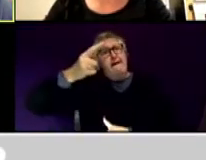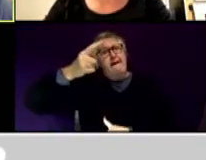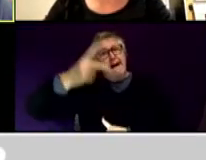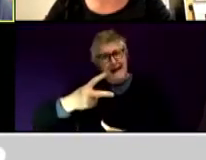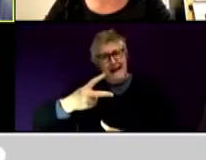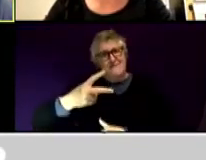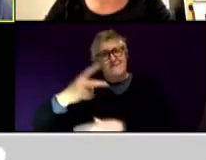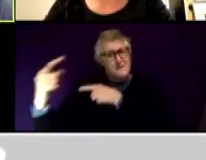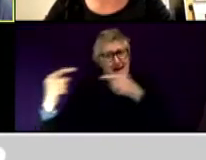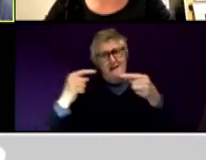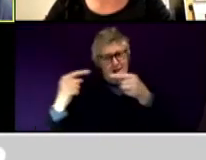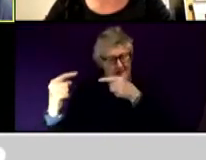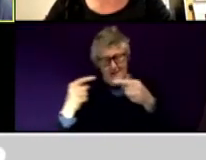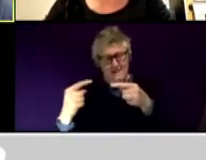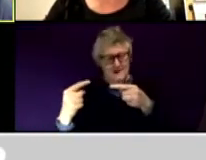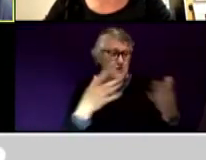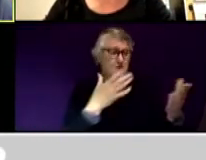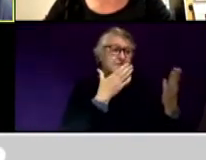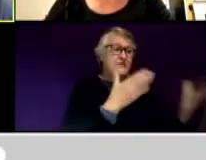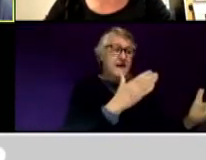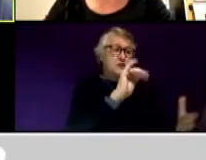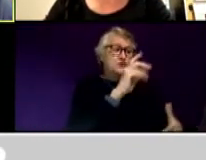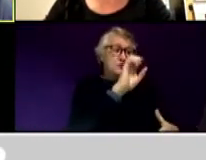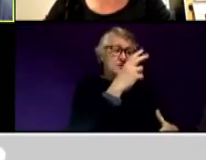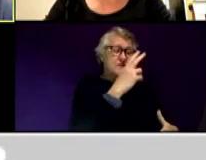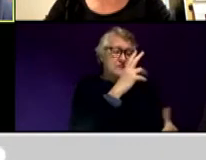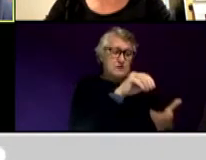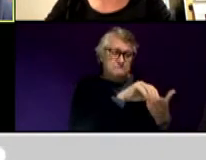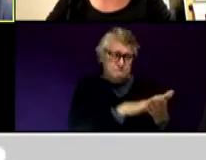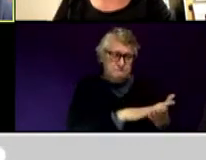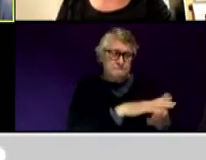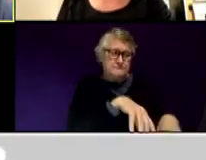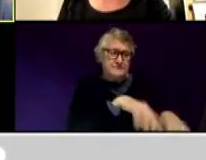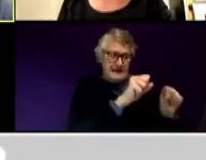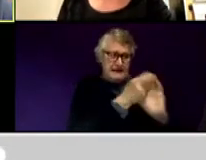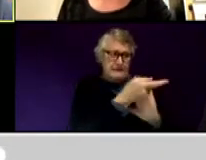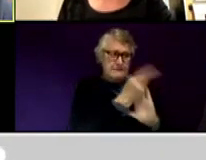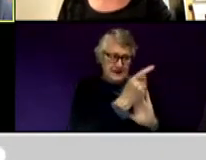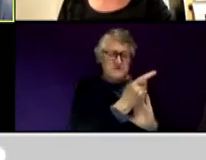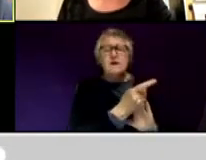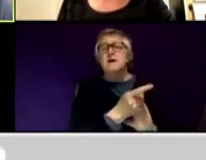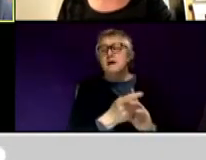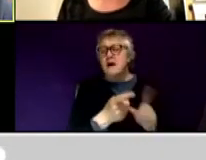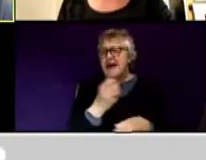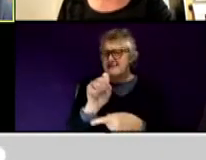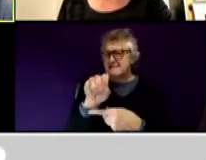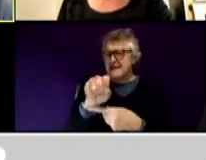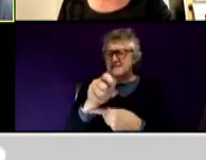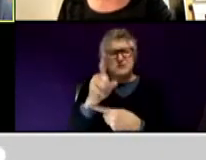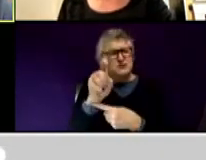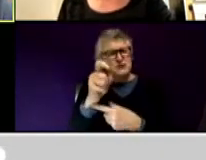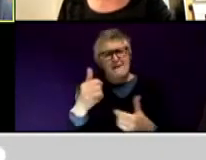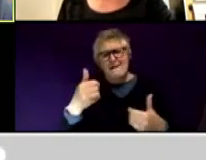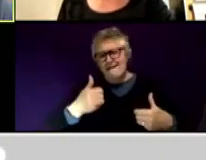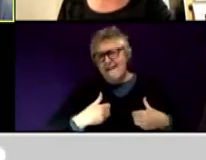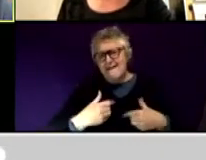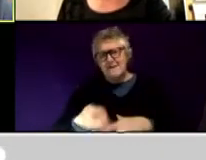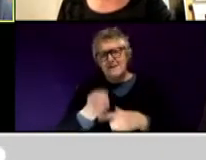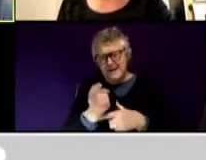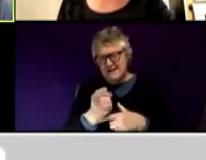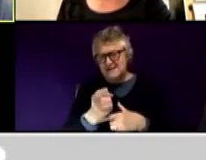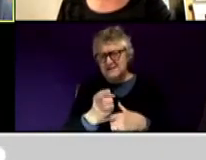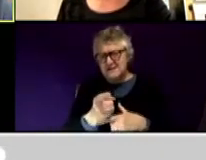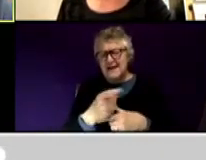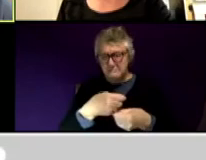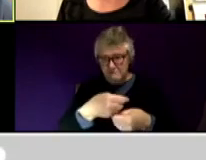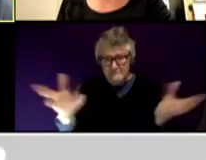for taking minutes. But yeah, we should have minutes so that we can make sure that we capture everyone and be able to look through them and talk